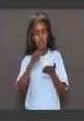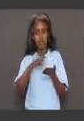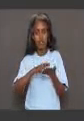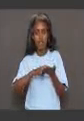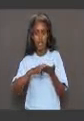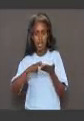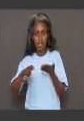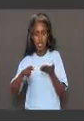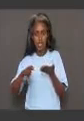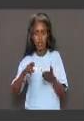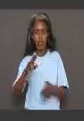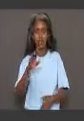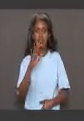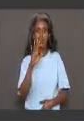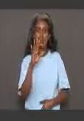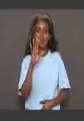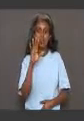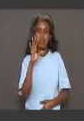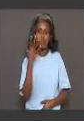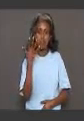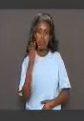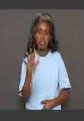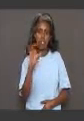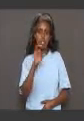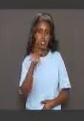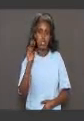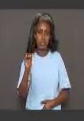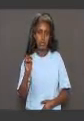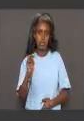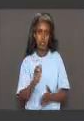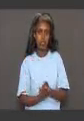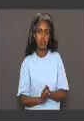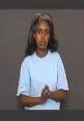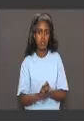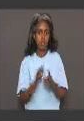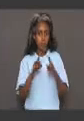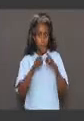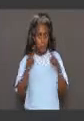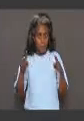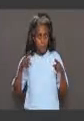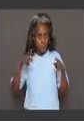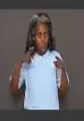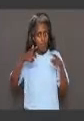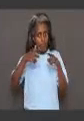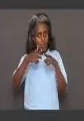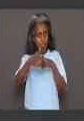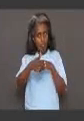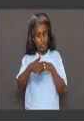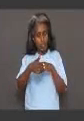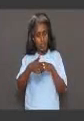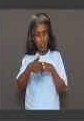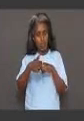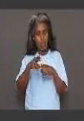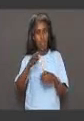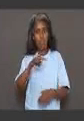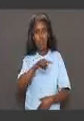radius of 15 centimeters, but is cut off by a